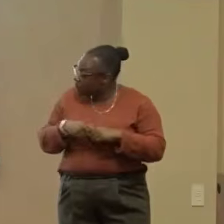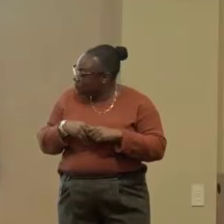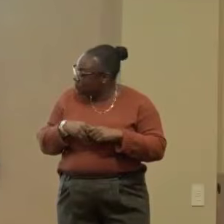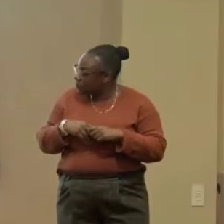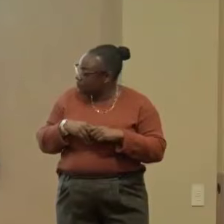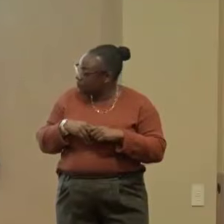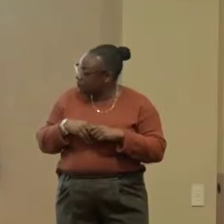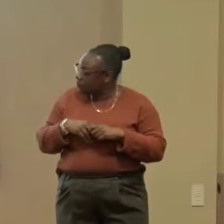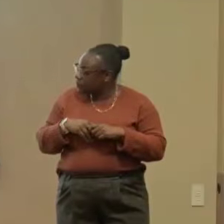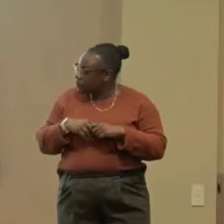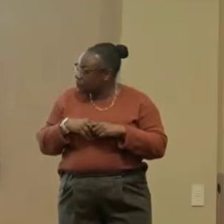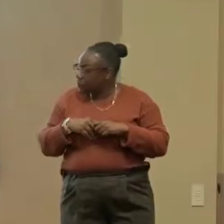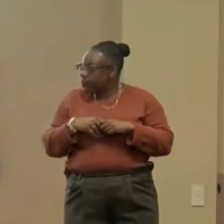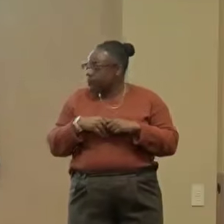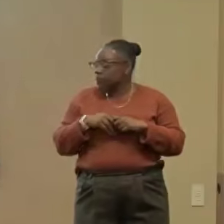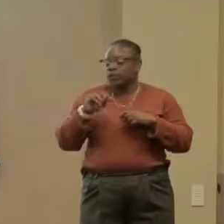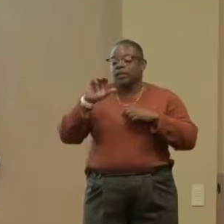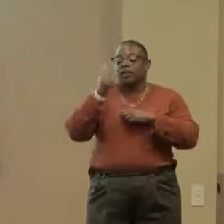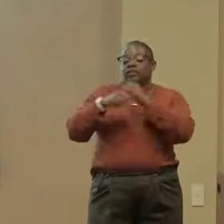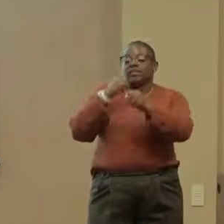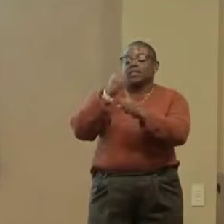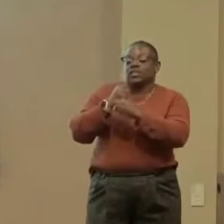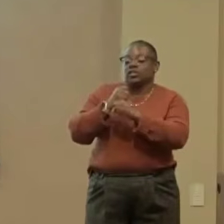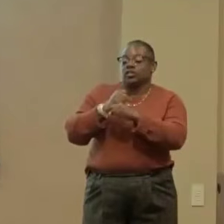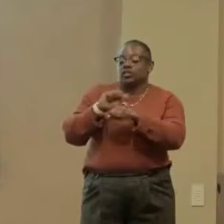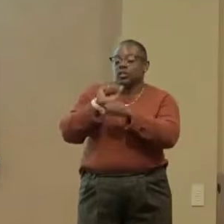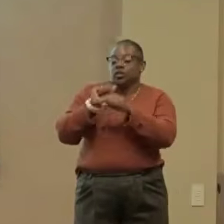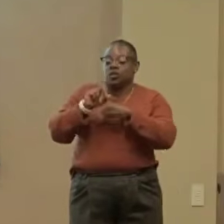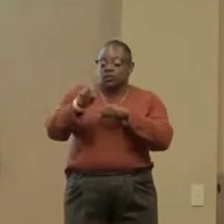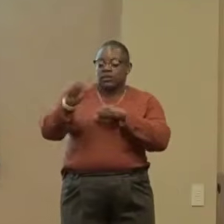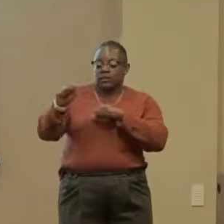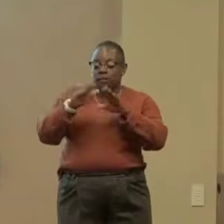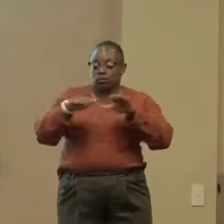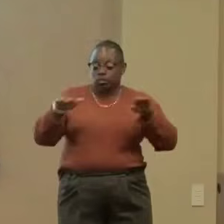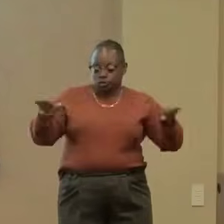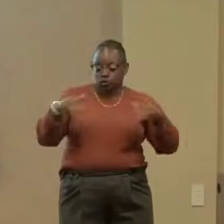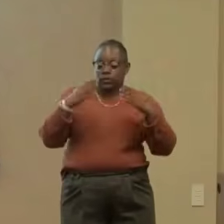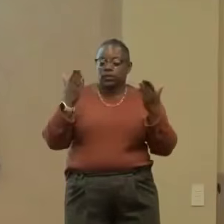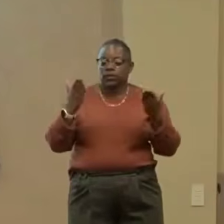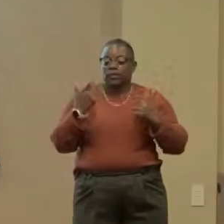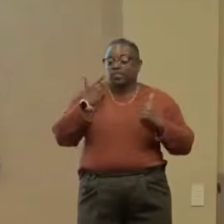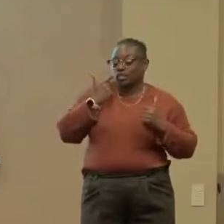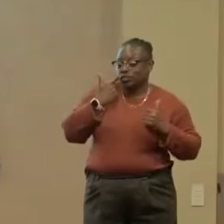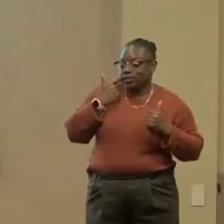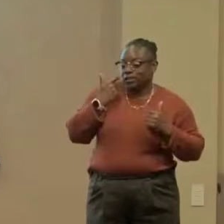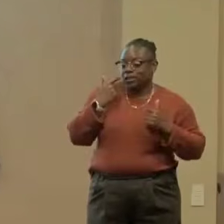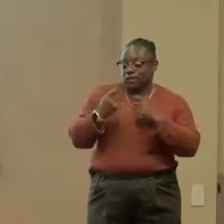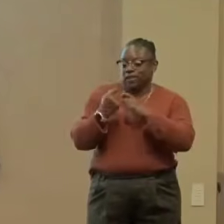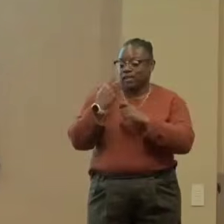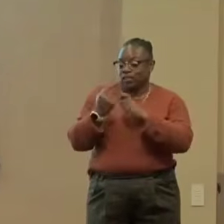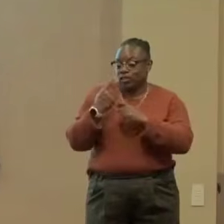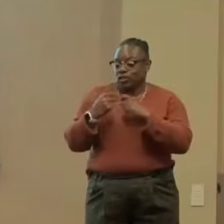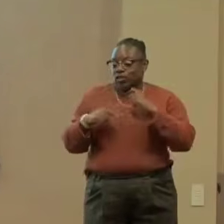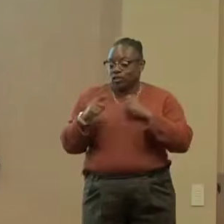So yes, I have over 10 years experience working with disabled children, and just recently, the last year, I've